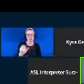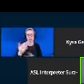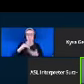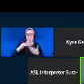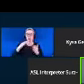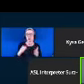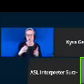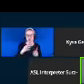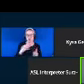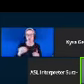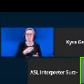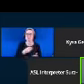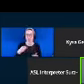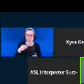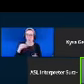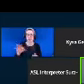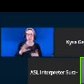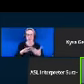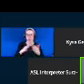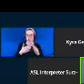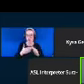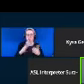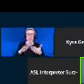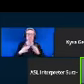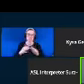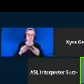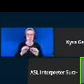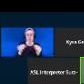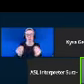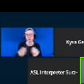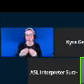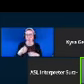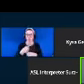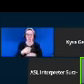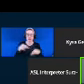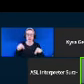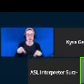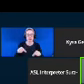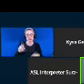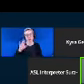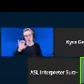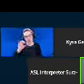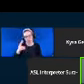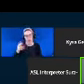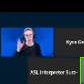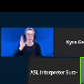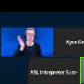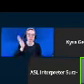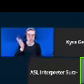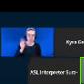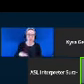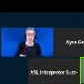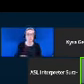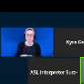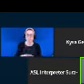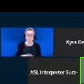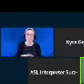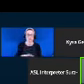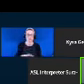as members of the community and community organizations that have made this such a rich presentation. So as a designated office to